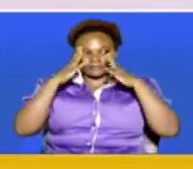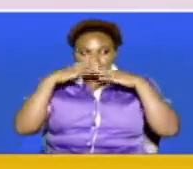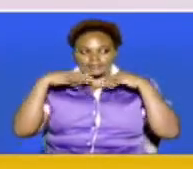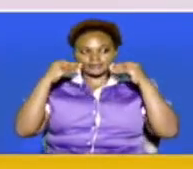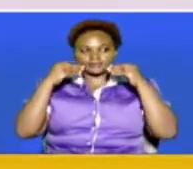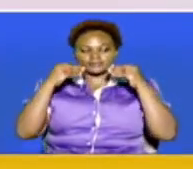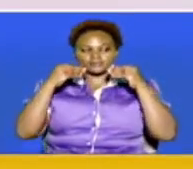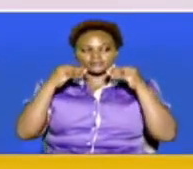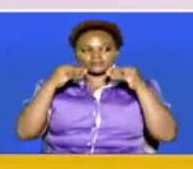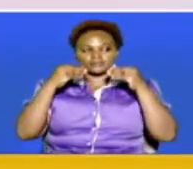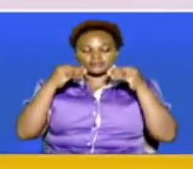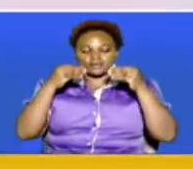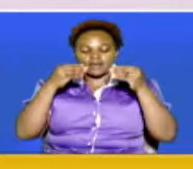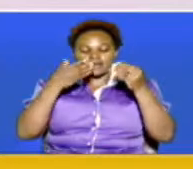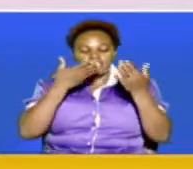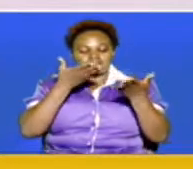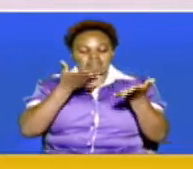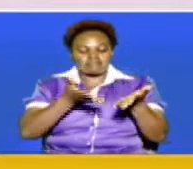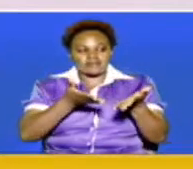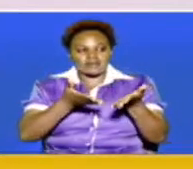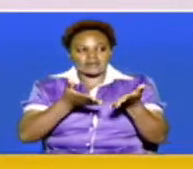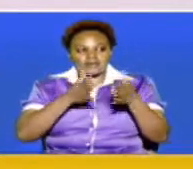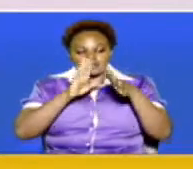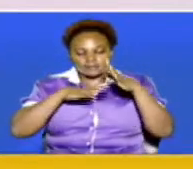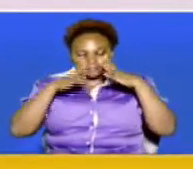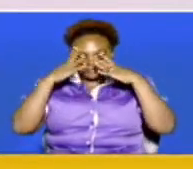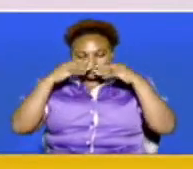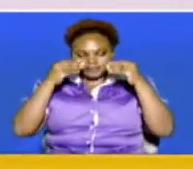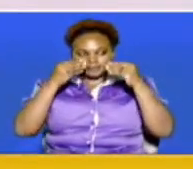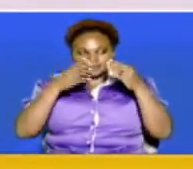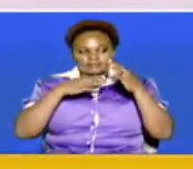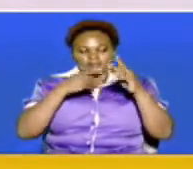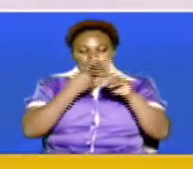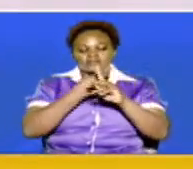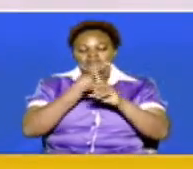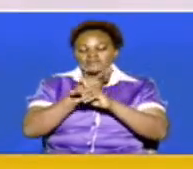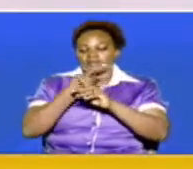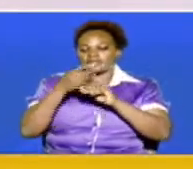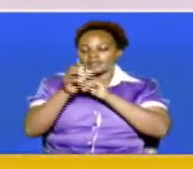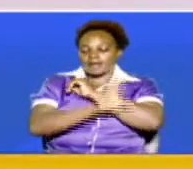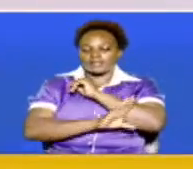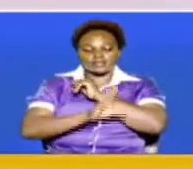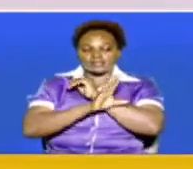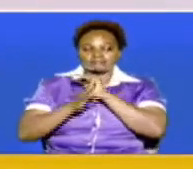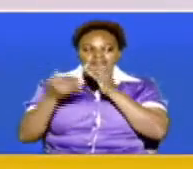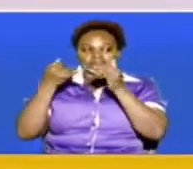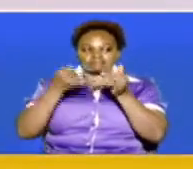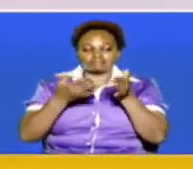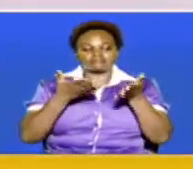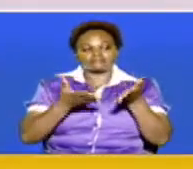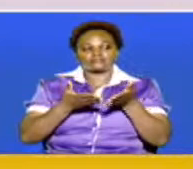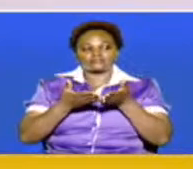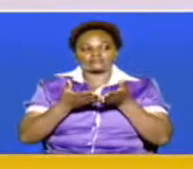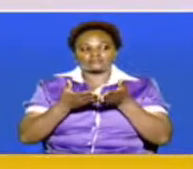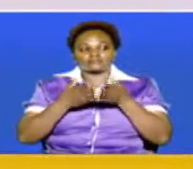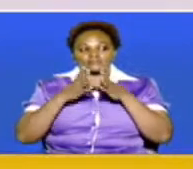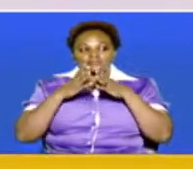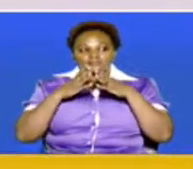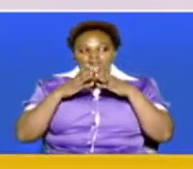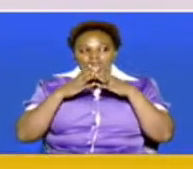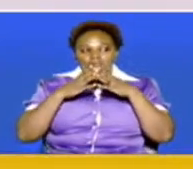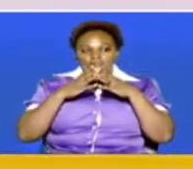presidents present today and vice presidents and delegates from various countries. Mr.